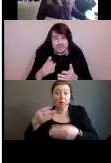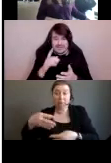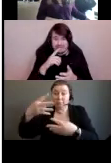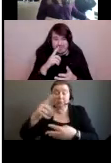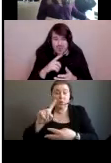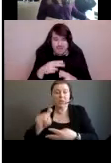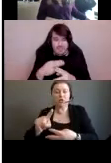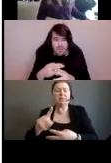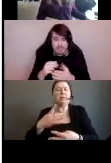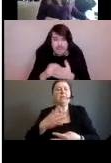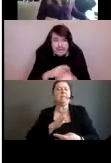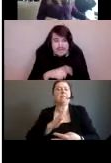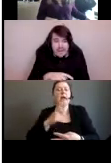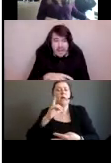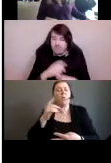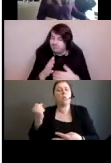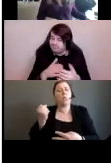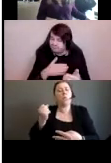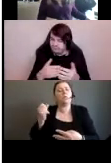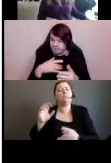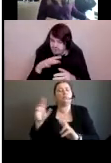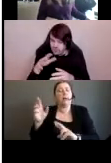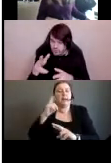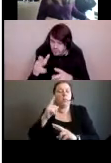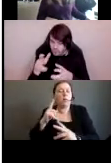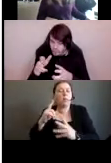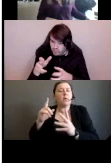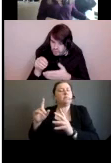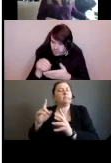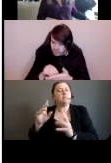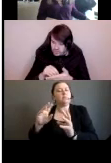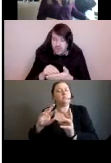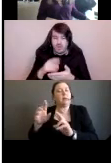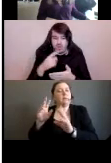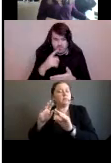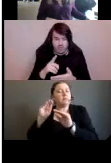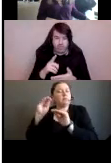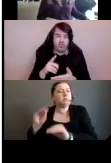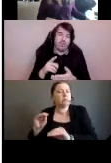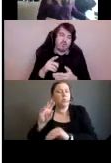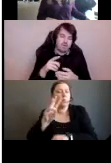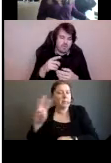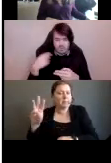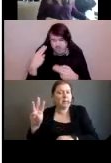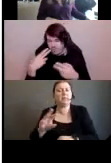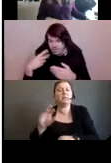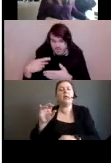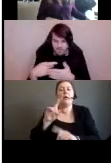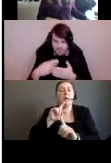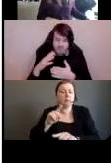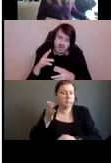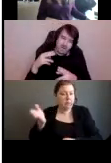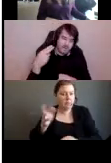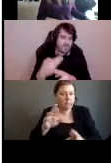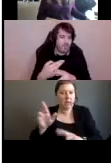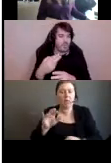this information going forward to highlight some of the issues in the community and to have that opportunity for further discussion and to make sure that